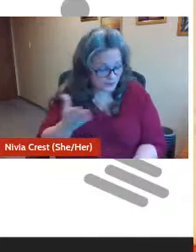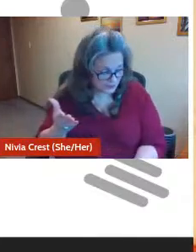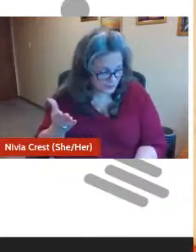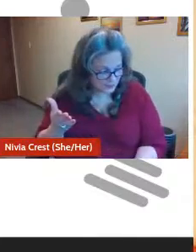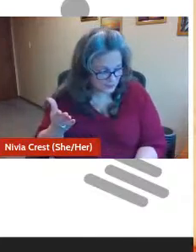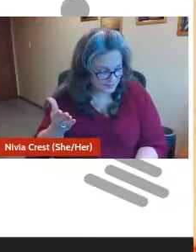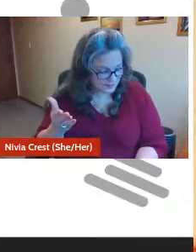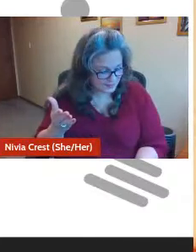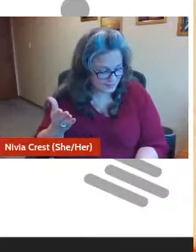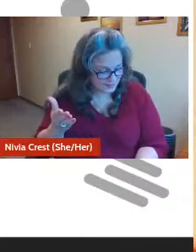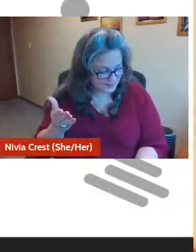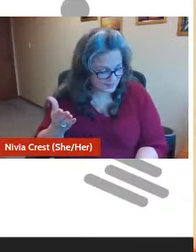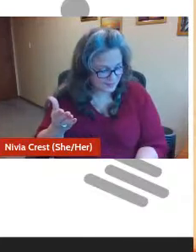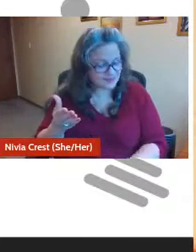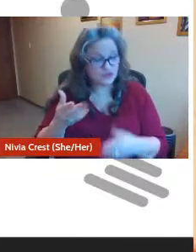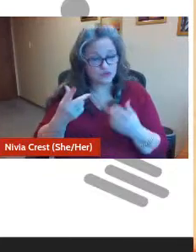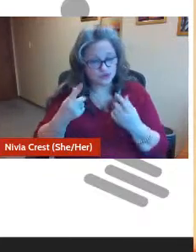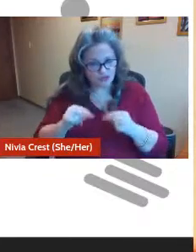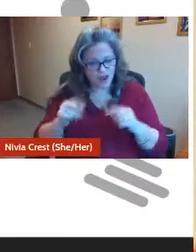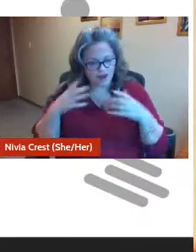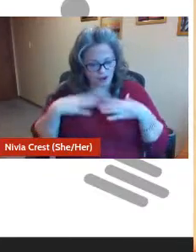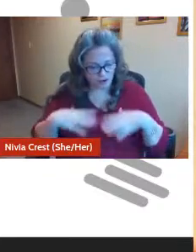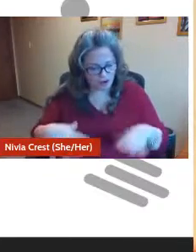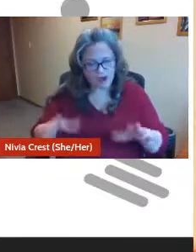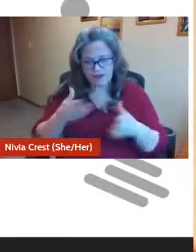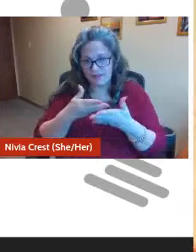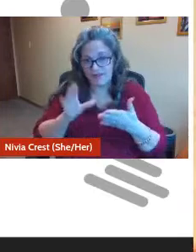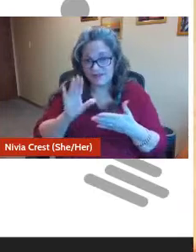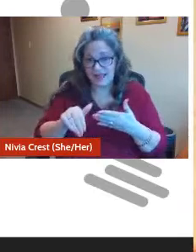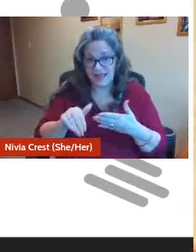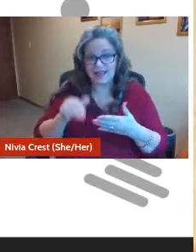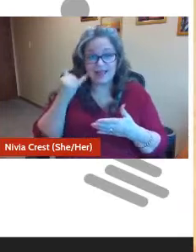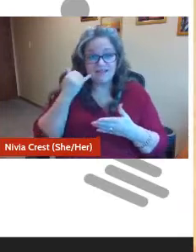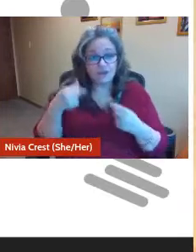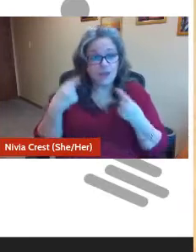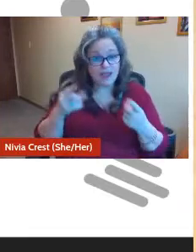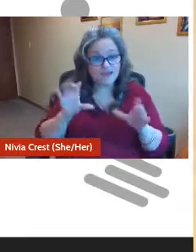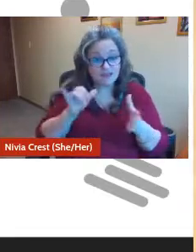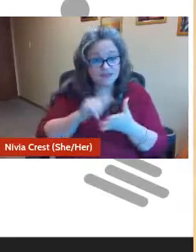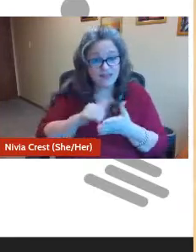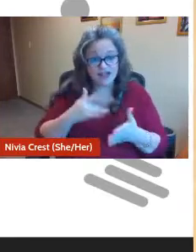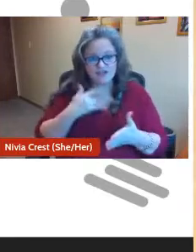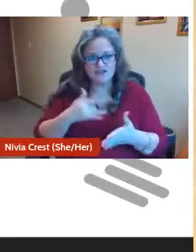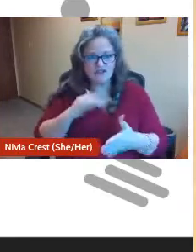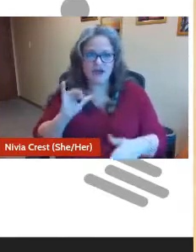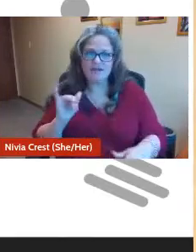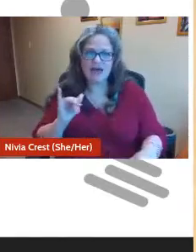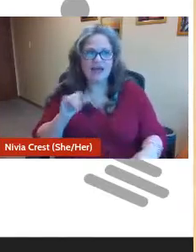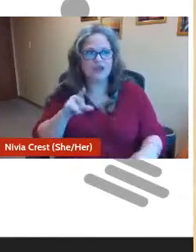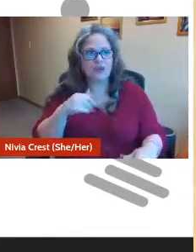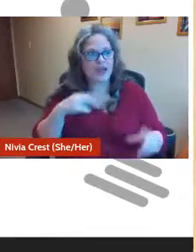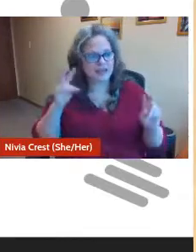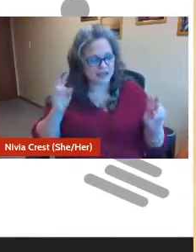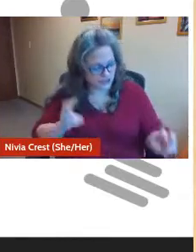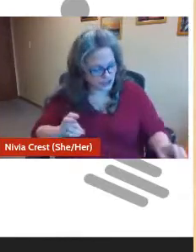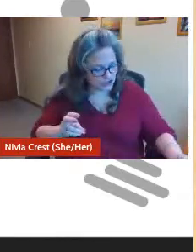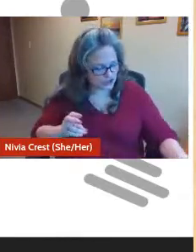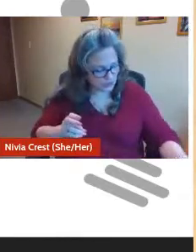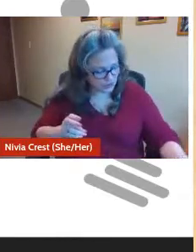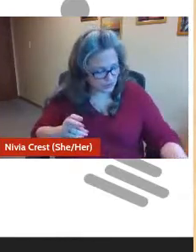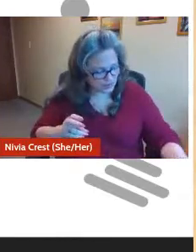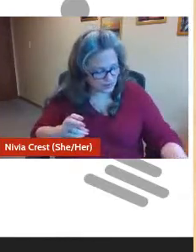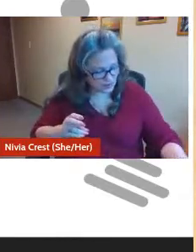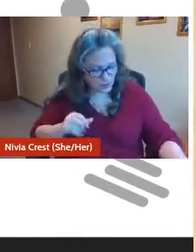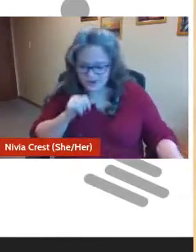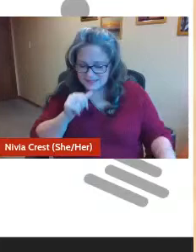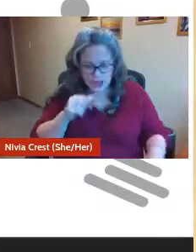help you, you know, in trying it on, things like that, if you ever did feel like you had an issue, or if it didn't look the